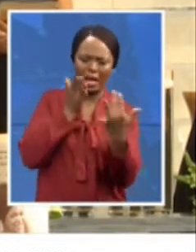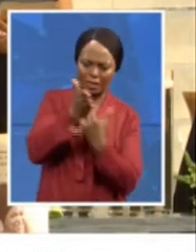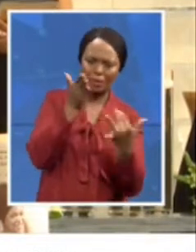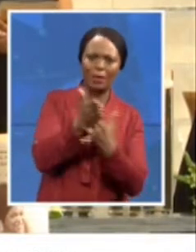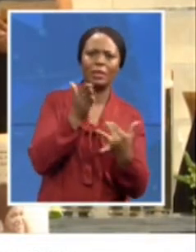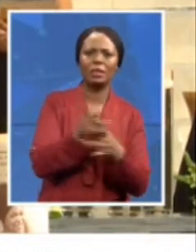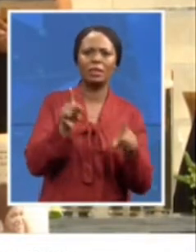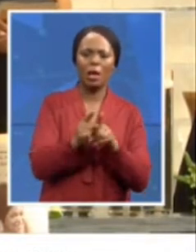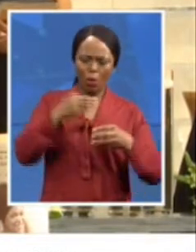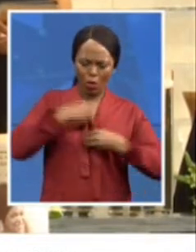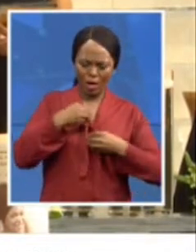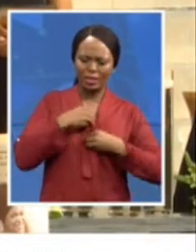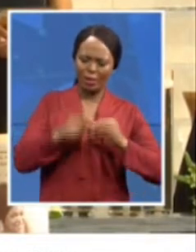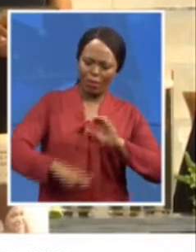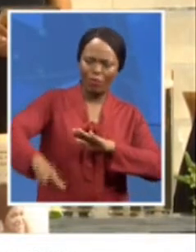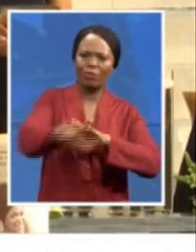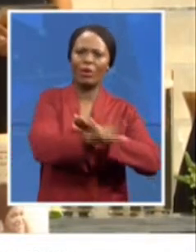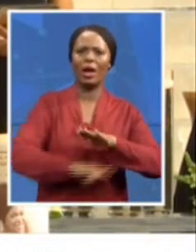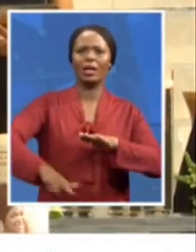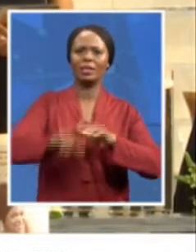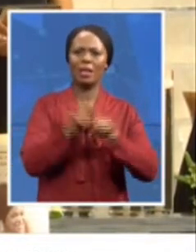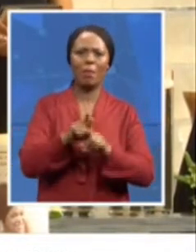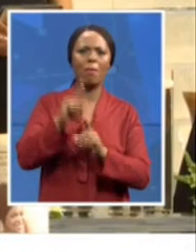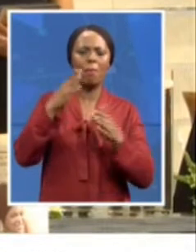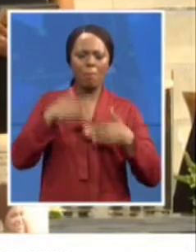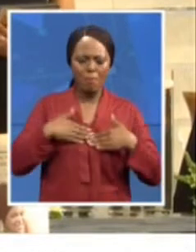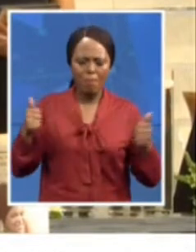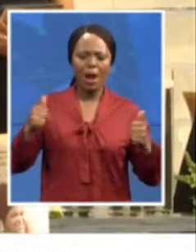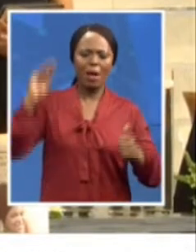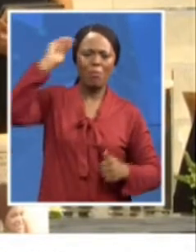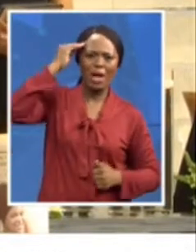care is damning.